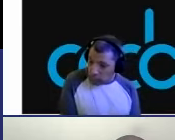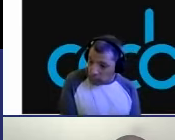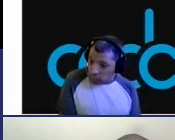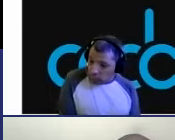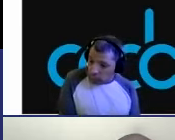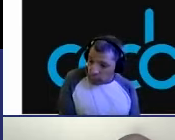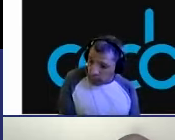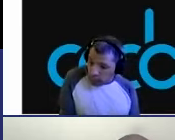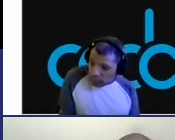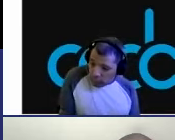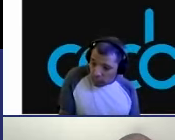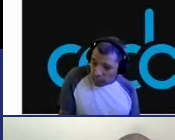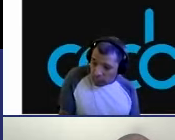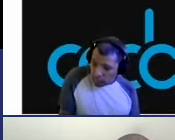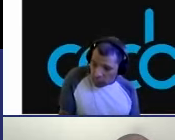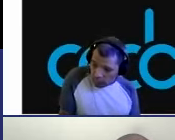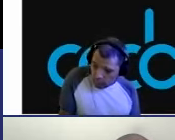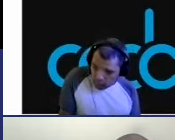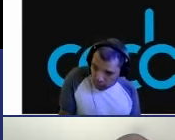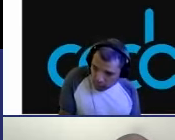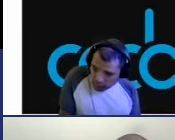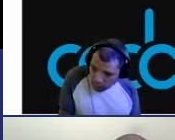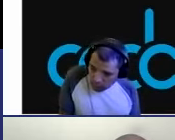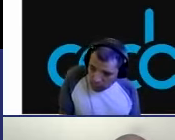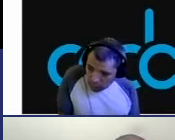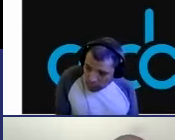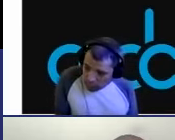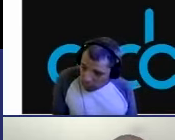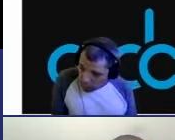access to critical data,